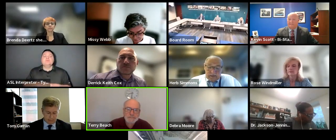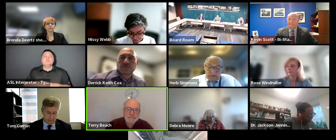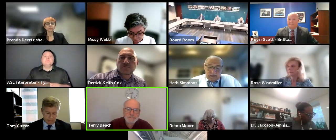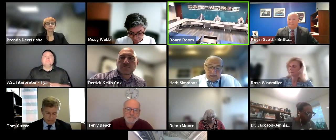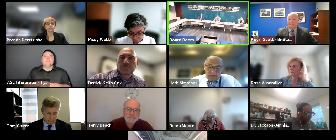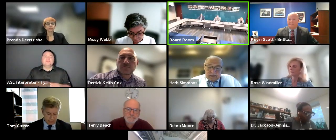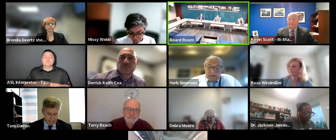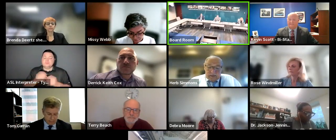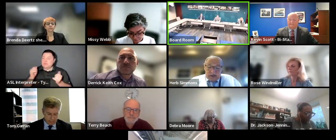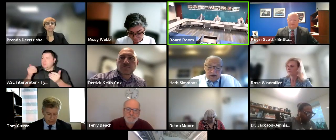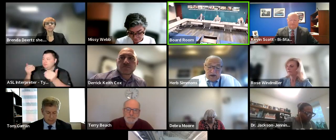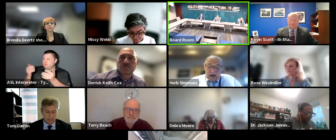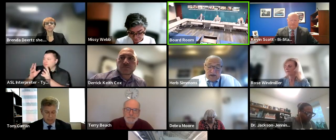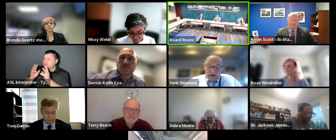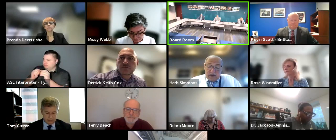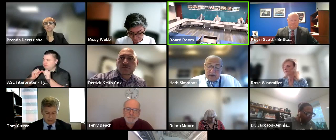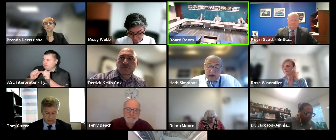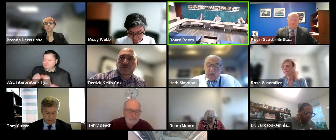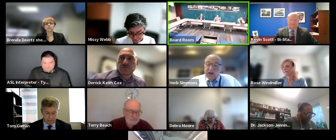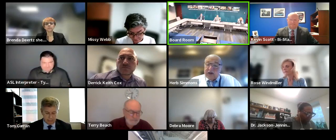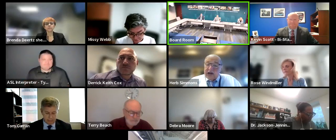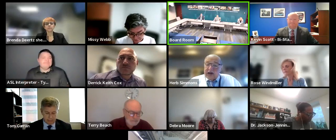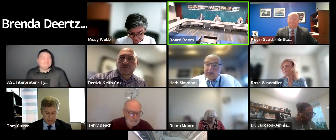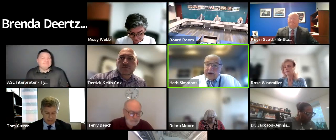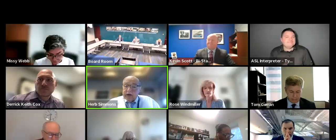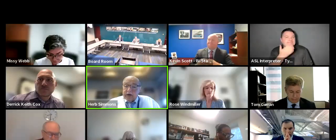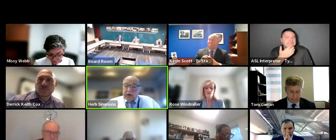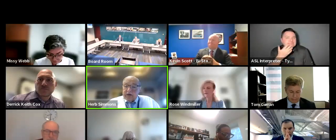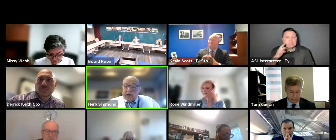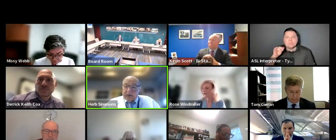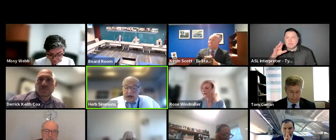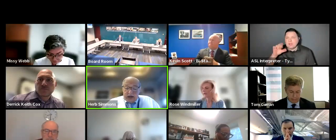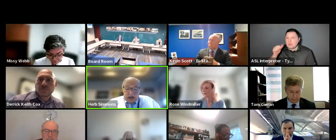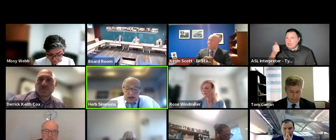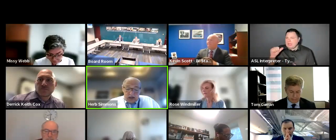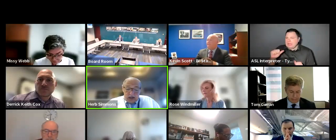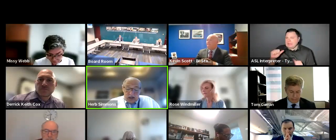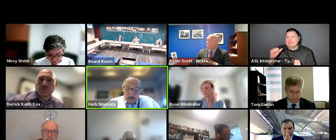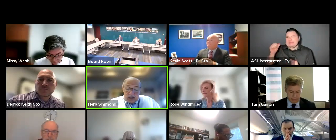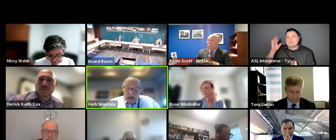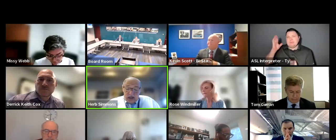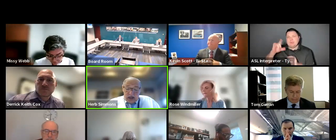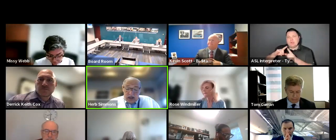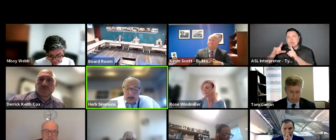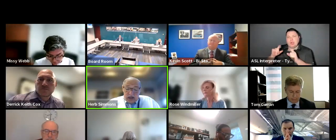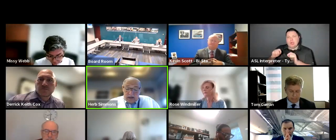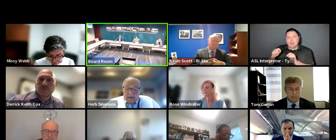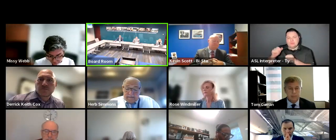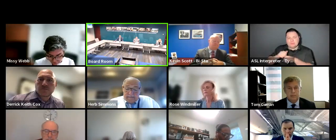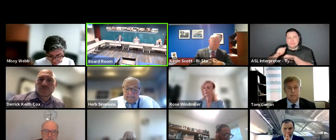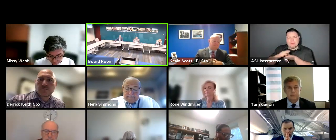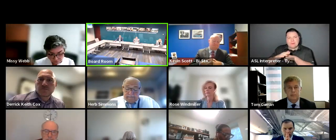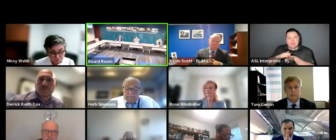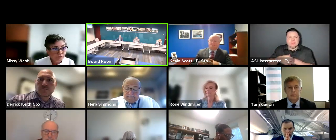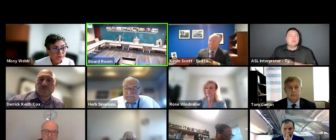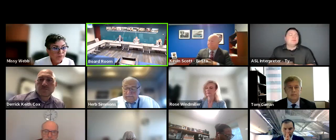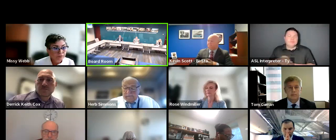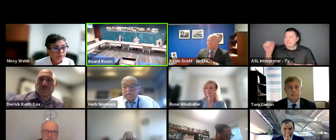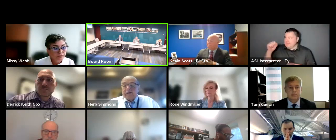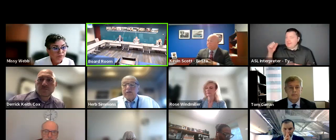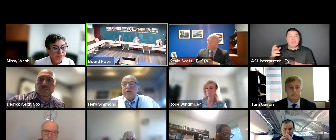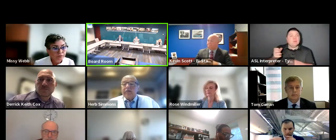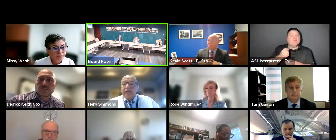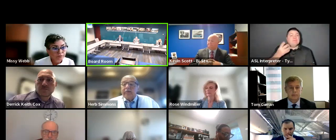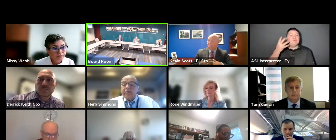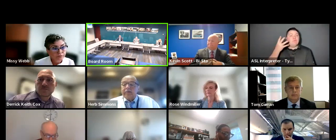You may proceed. Fine, thank you. Meyer, was there any speaker cards submitted? Yes, we received 4